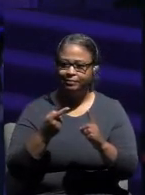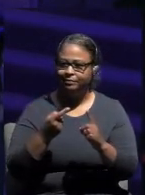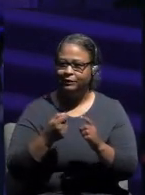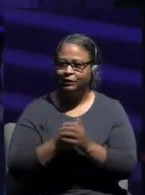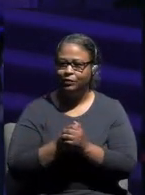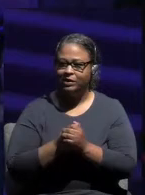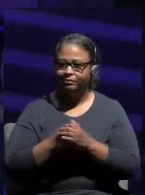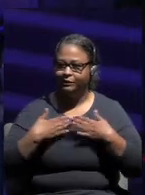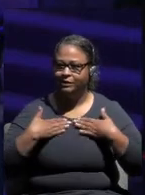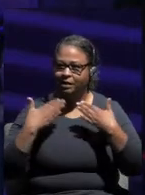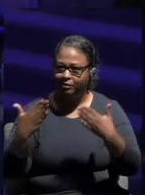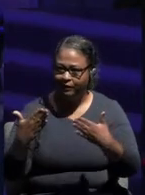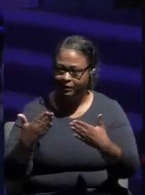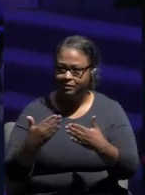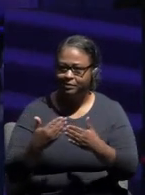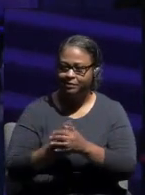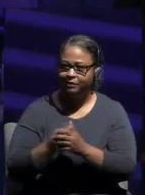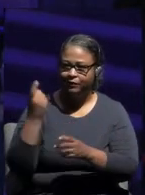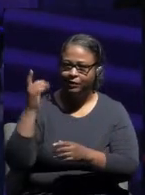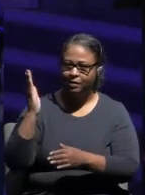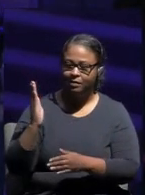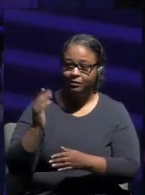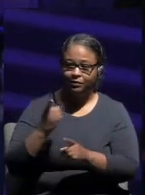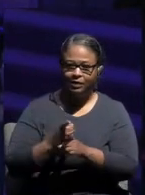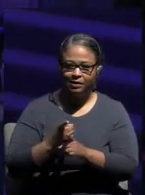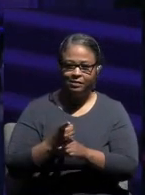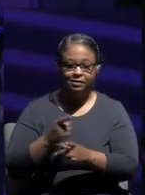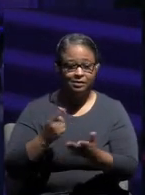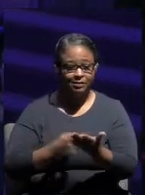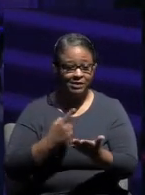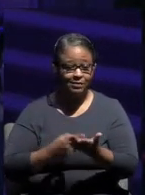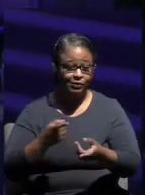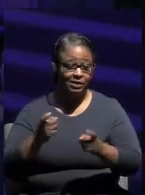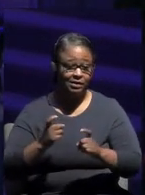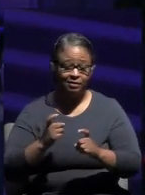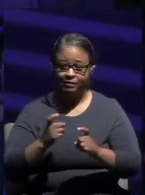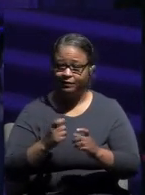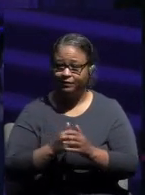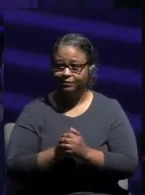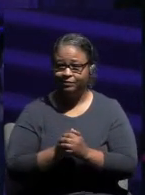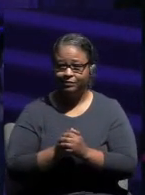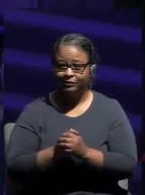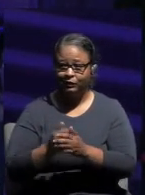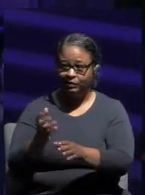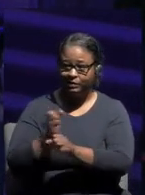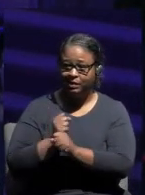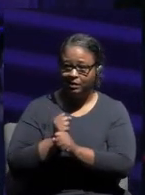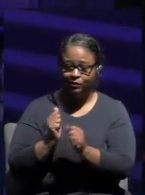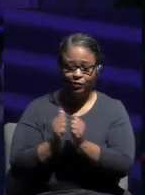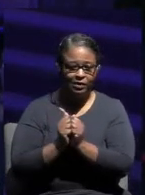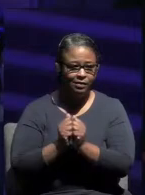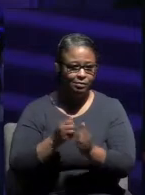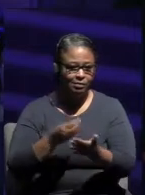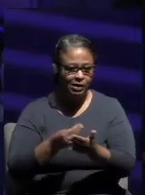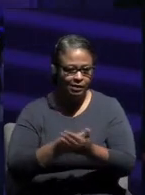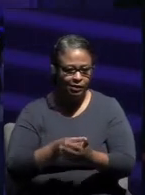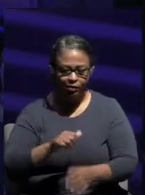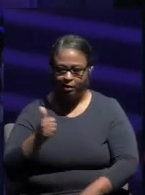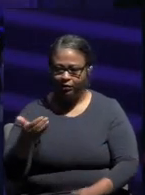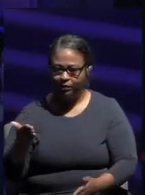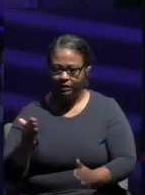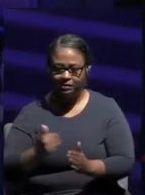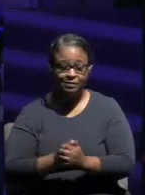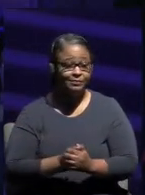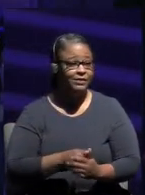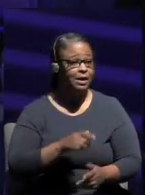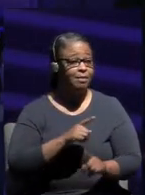with our commitment, we do it with Him. And she's thanking the Lord that the Lord worked out everything and actually returned her offering